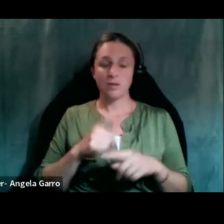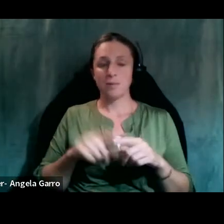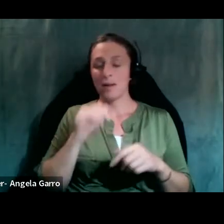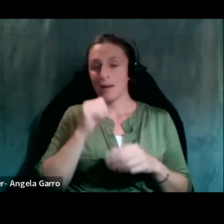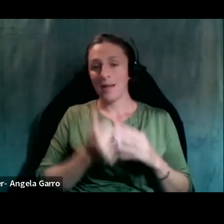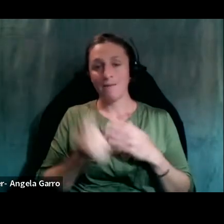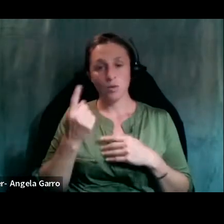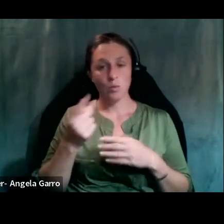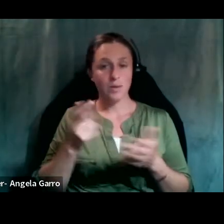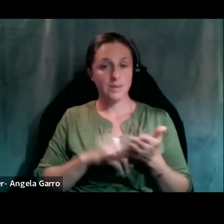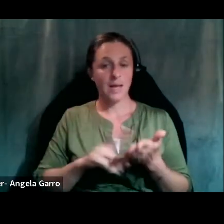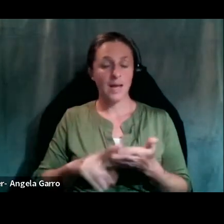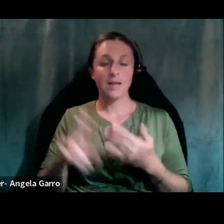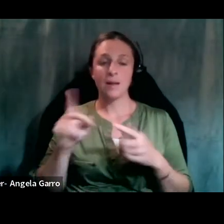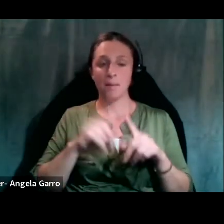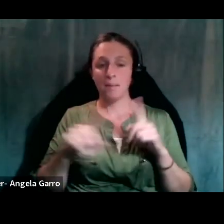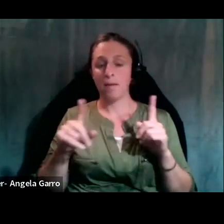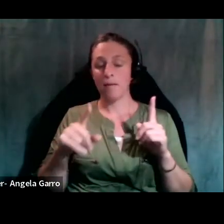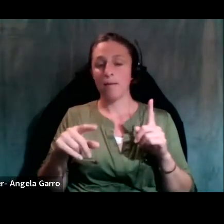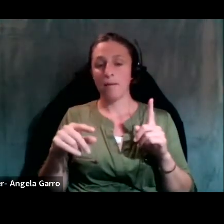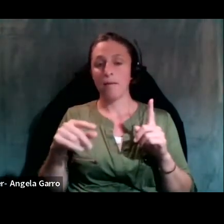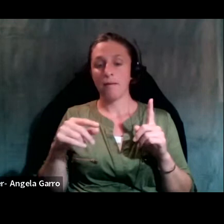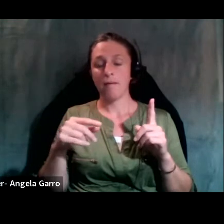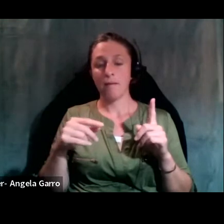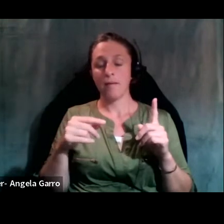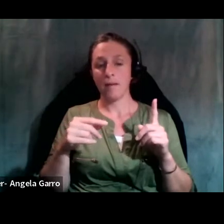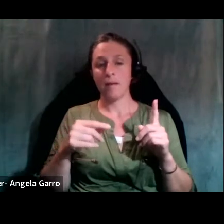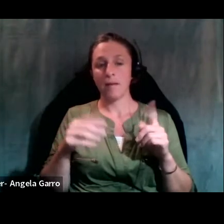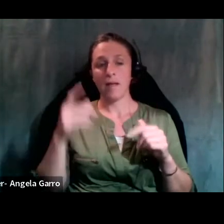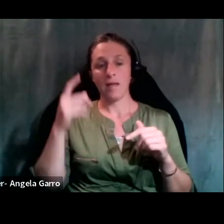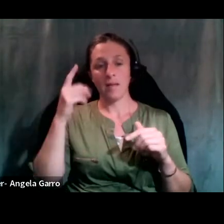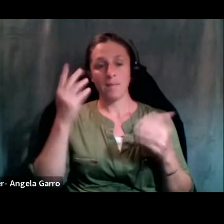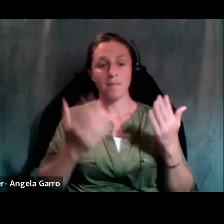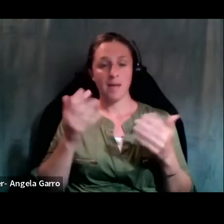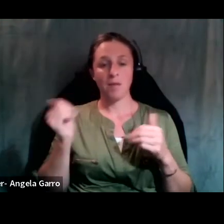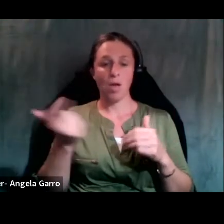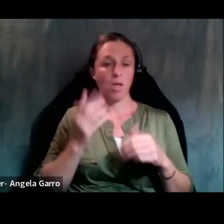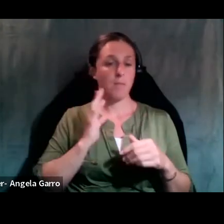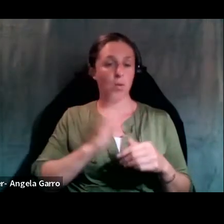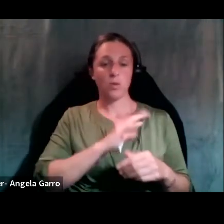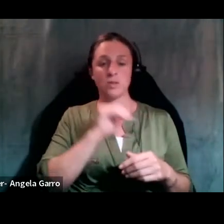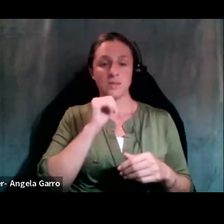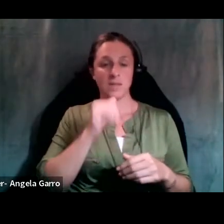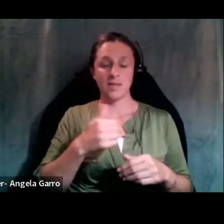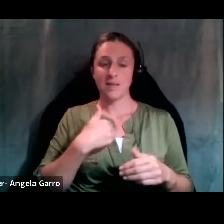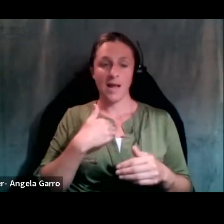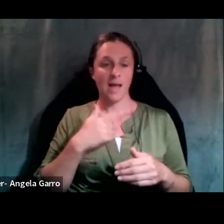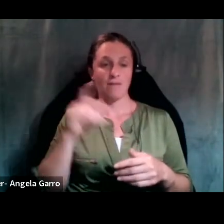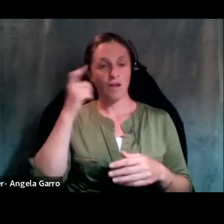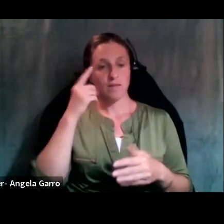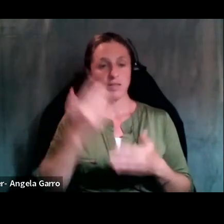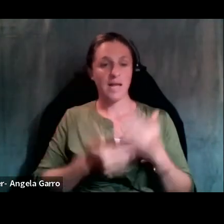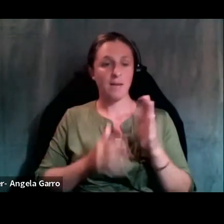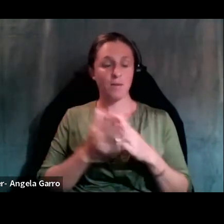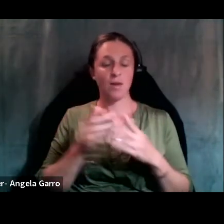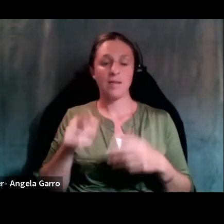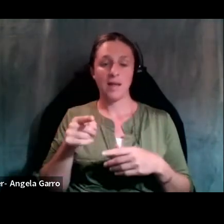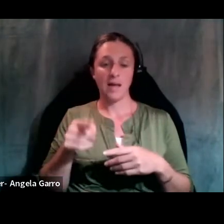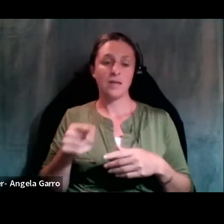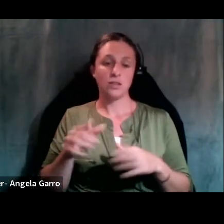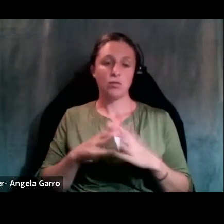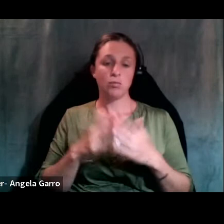but I think that's, maybe all boards don't have a governance handbook, but this book talks about the importance of